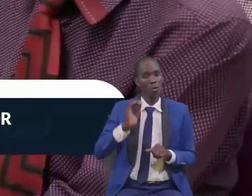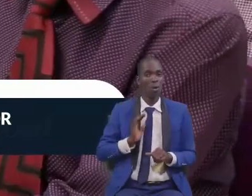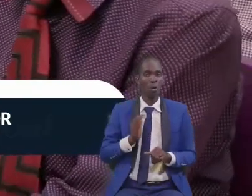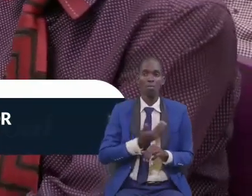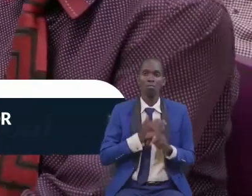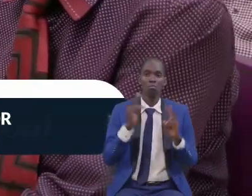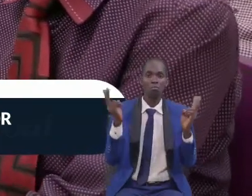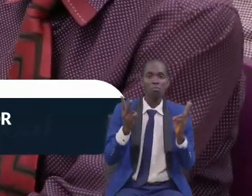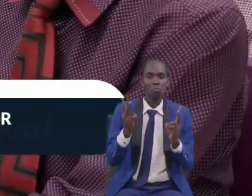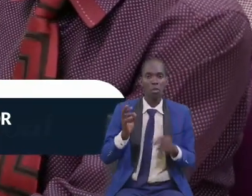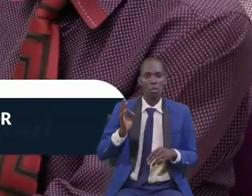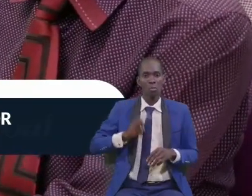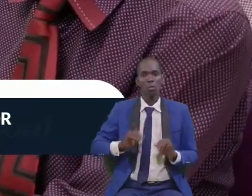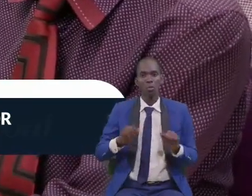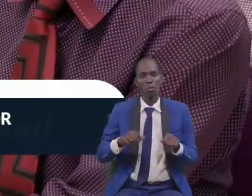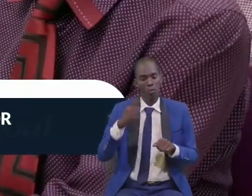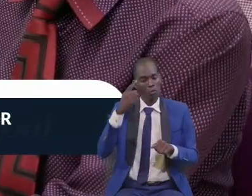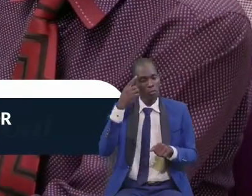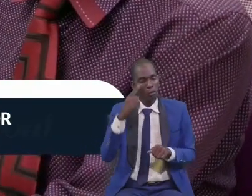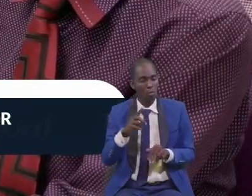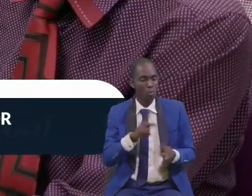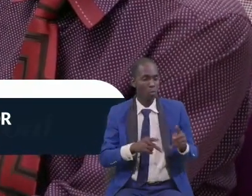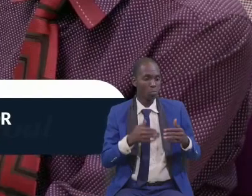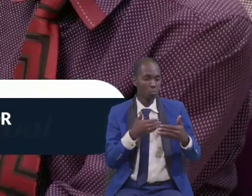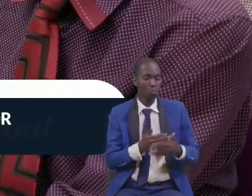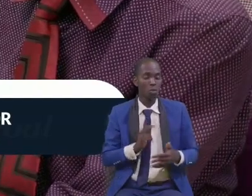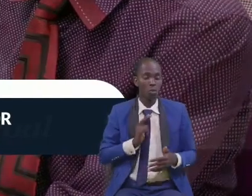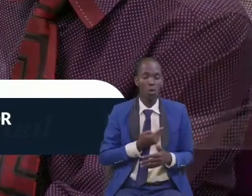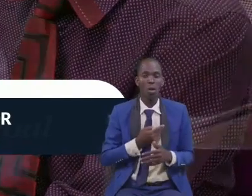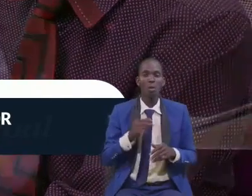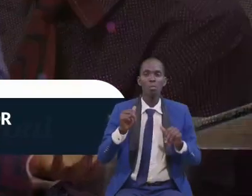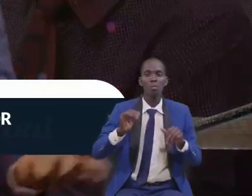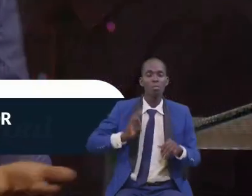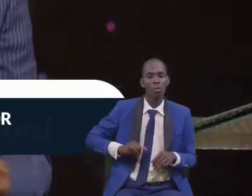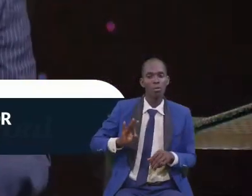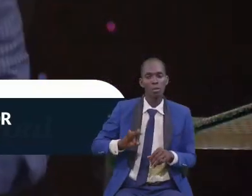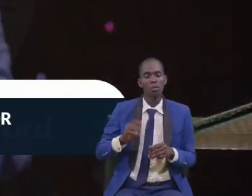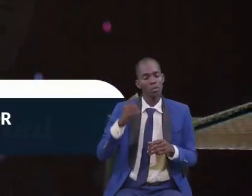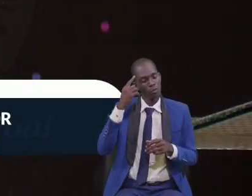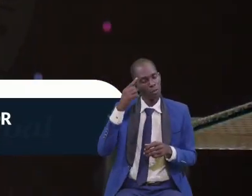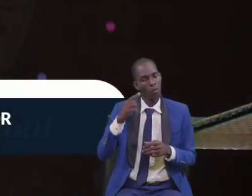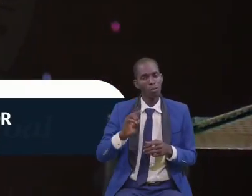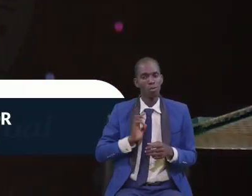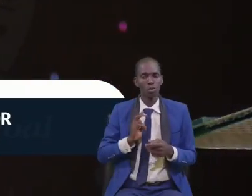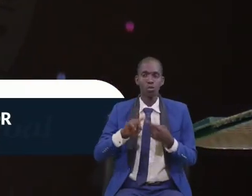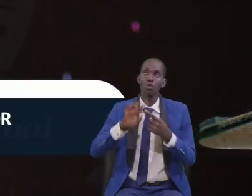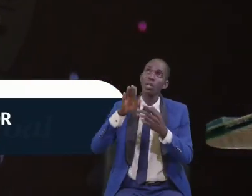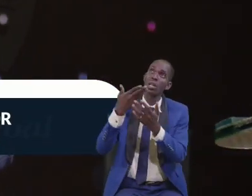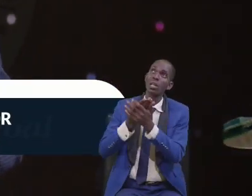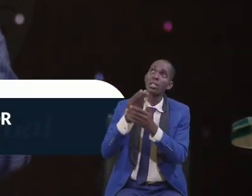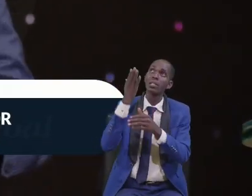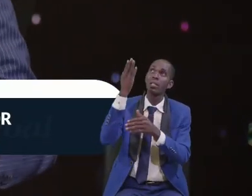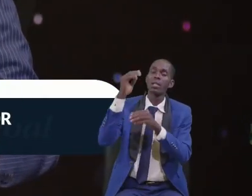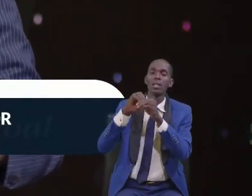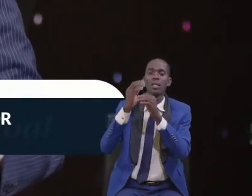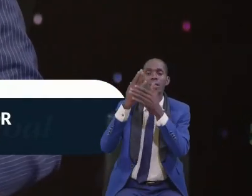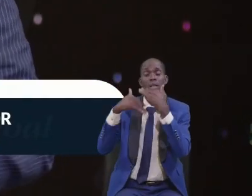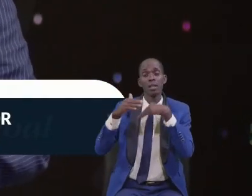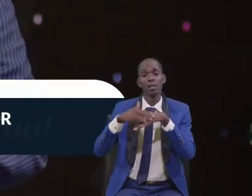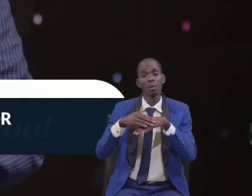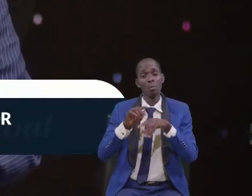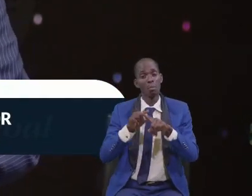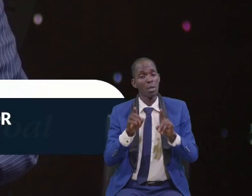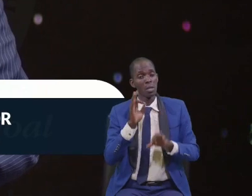profitable for our triumph, and profitable for getting to heaven. Because if we always fall every